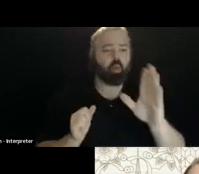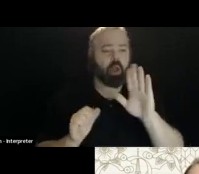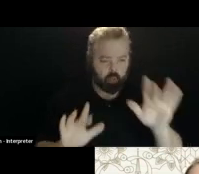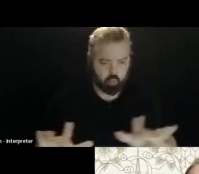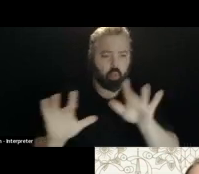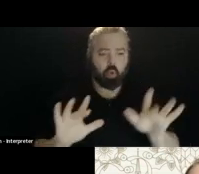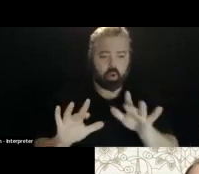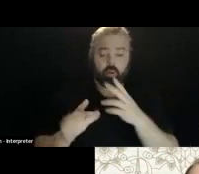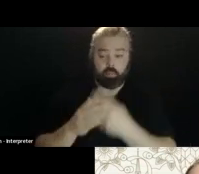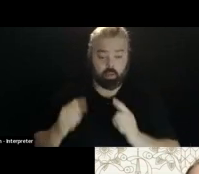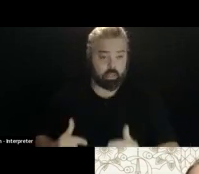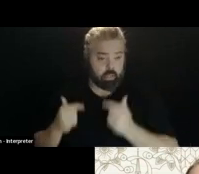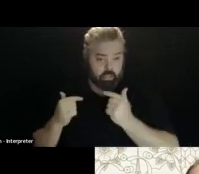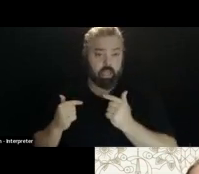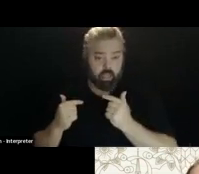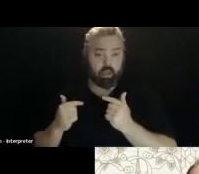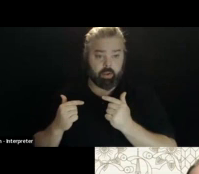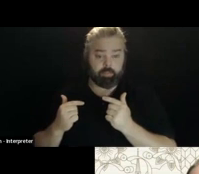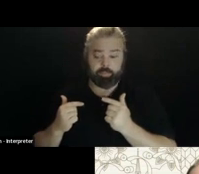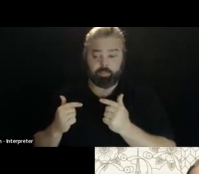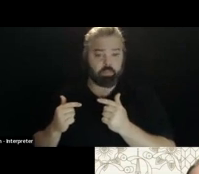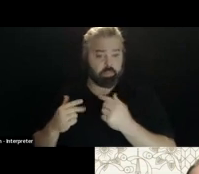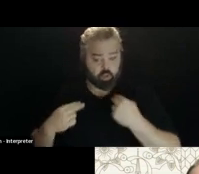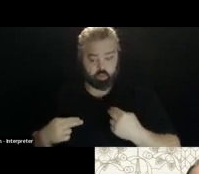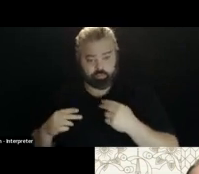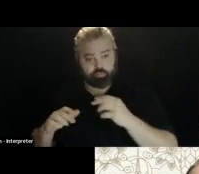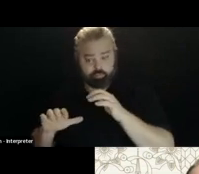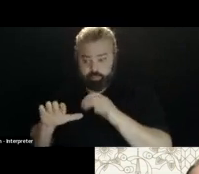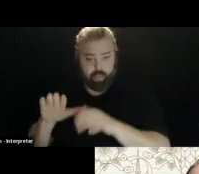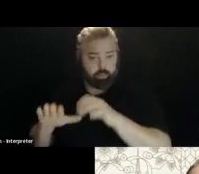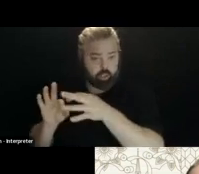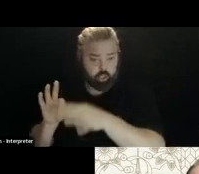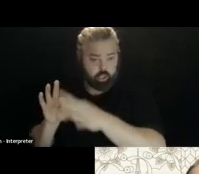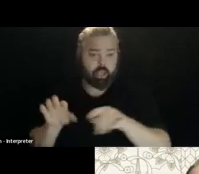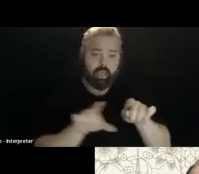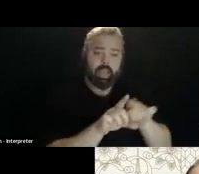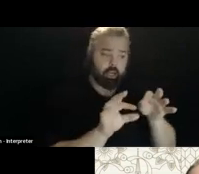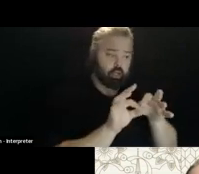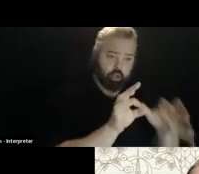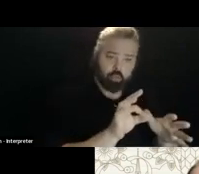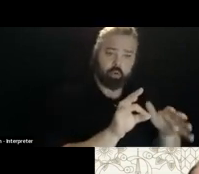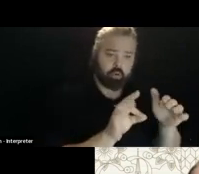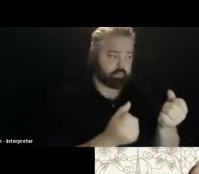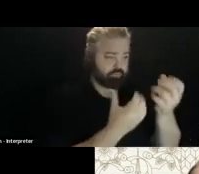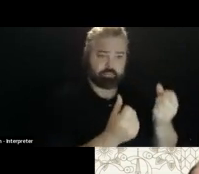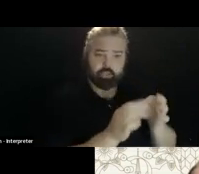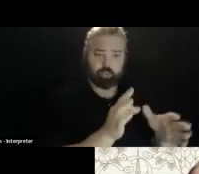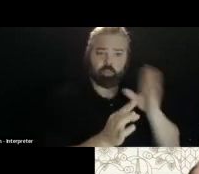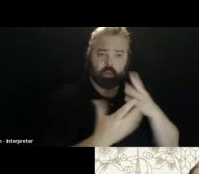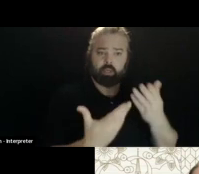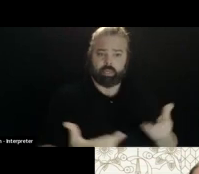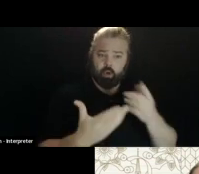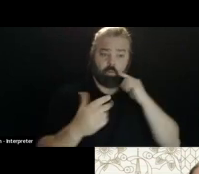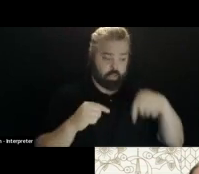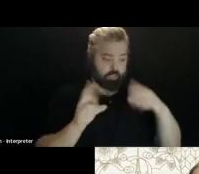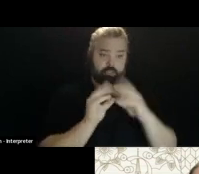both live human captioning, our CART services, as well as our ASL will be provided for this session, as well as all of our